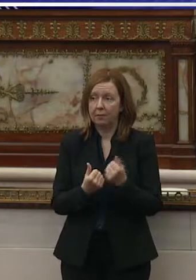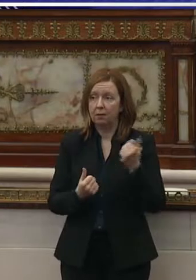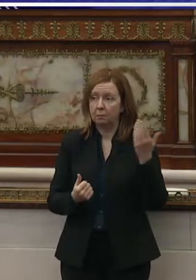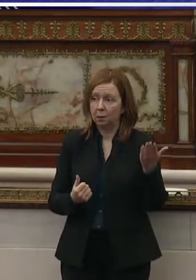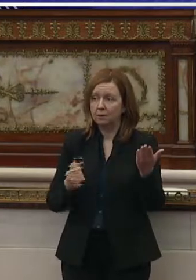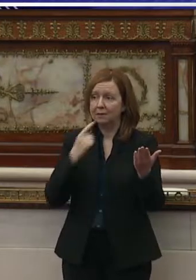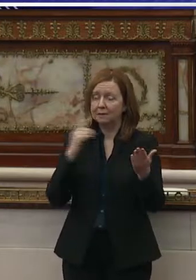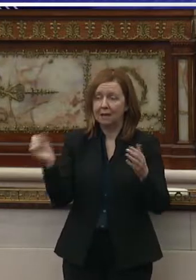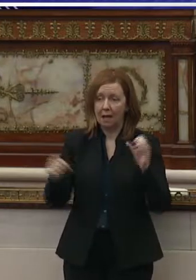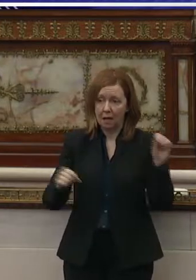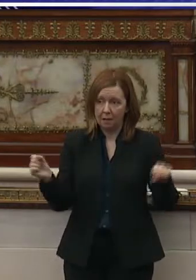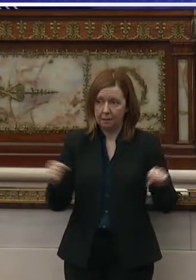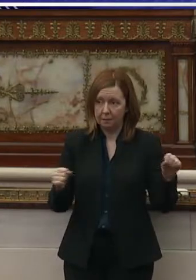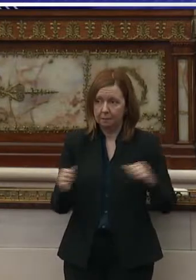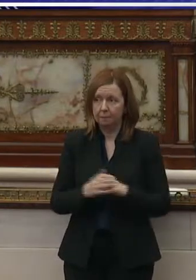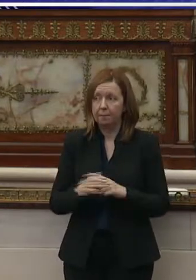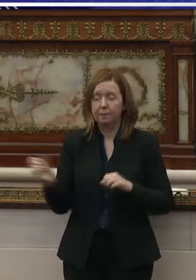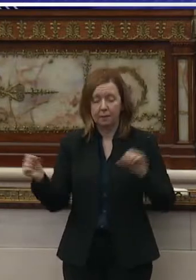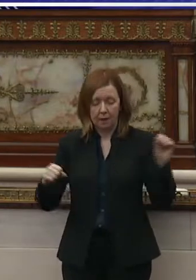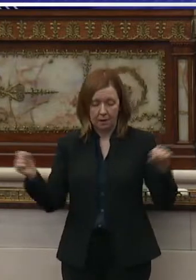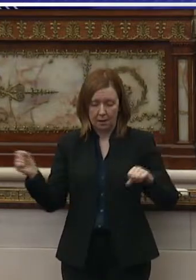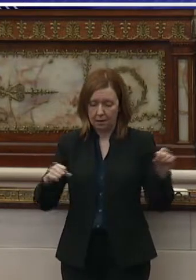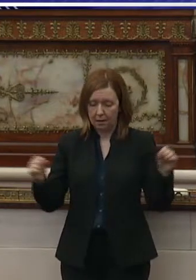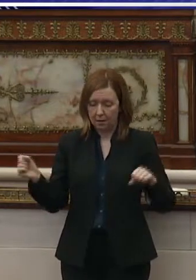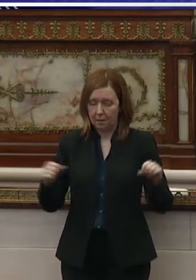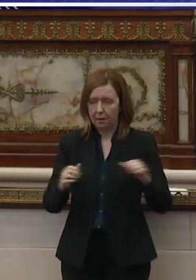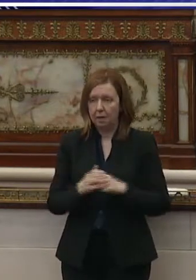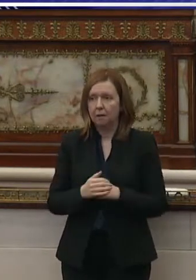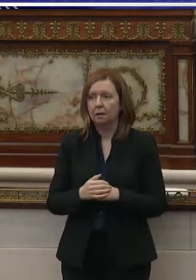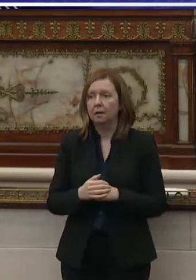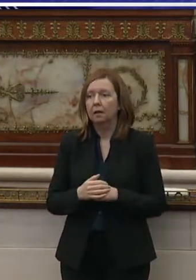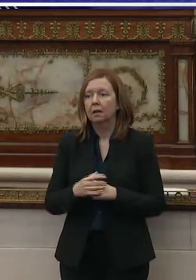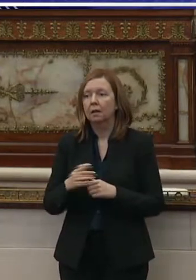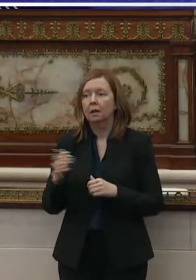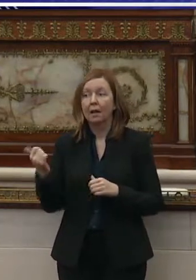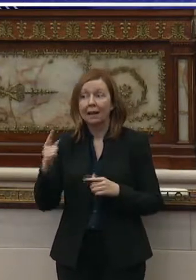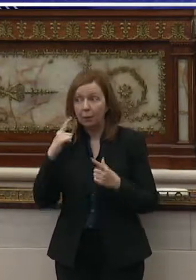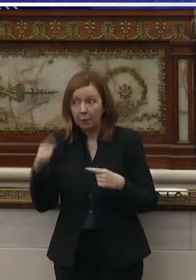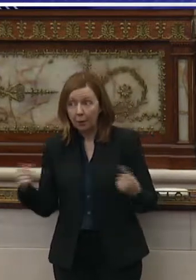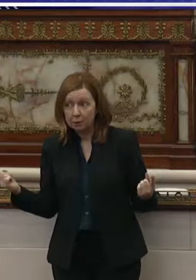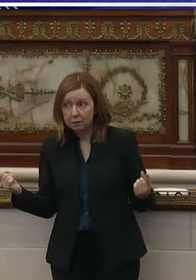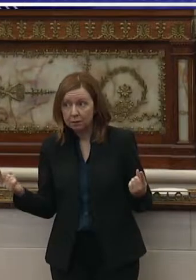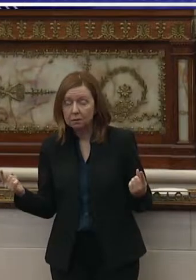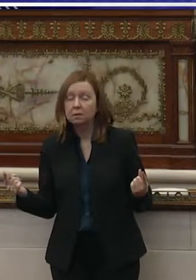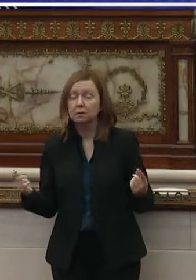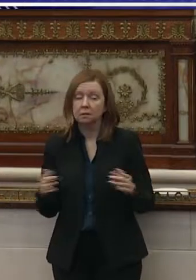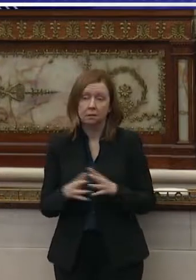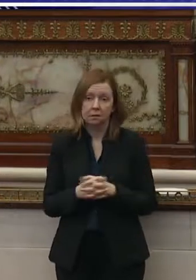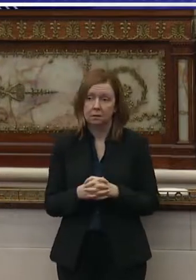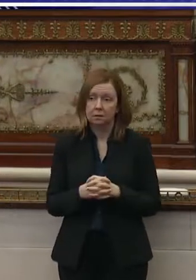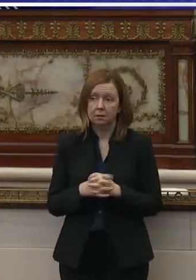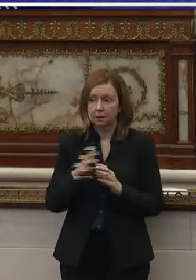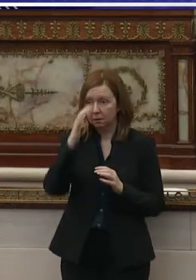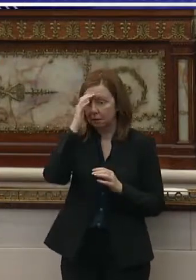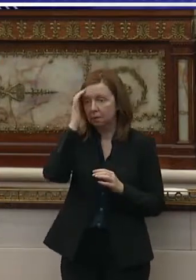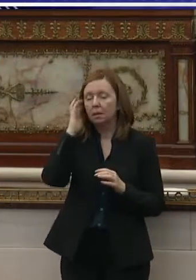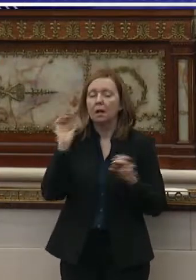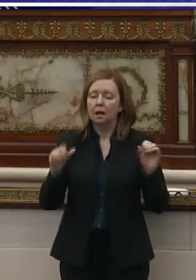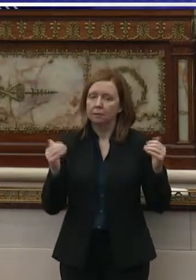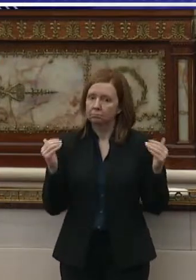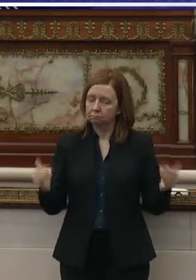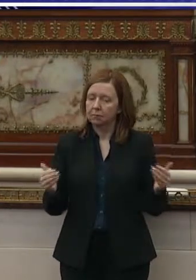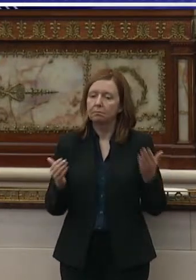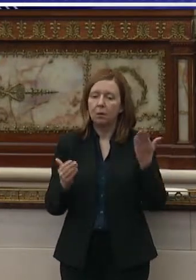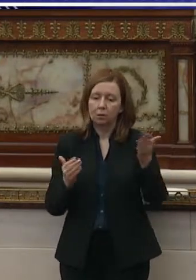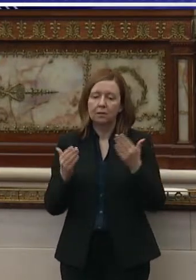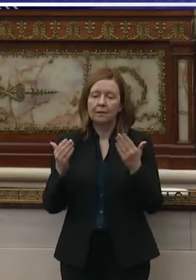will signify by saying aye. Aye. Is there anyone opposed? The ayes have it. The motion